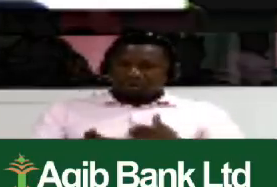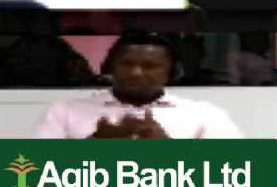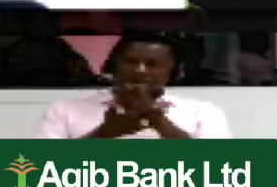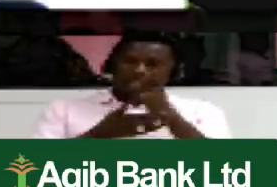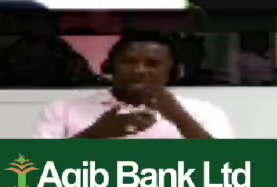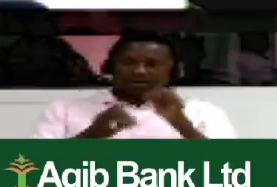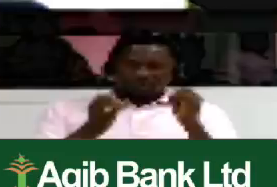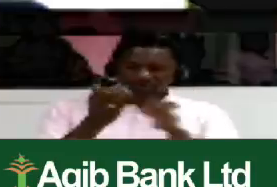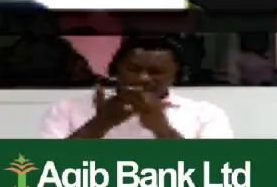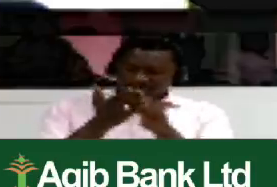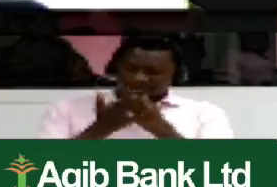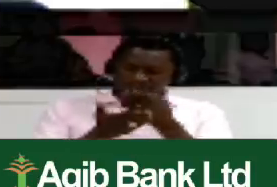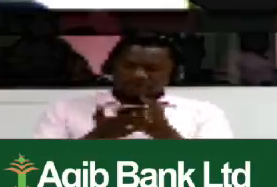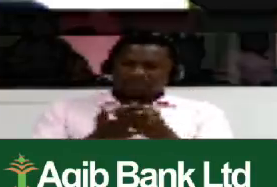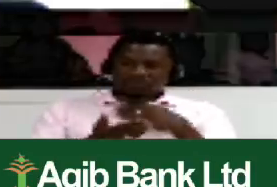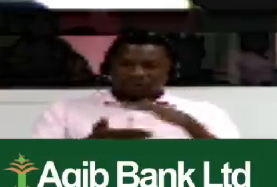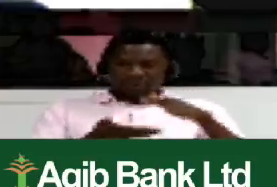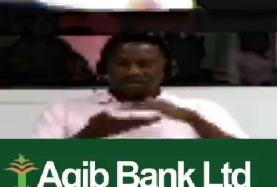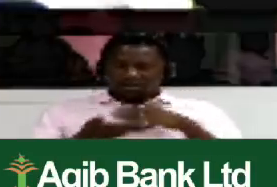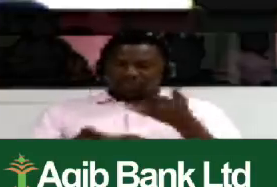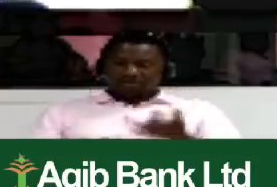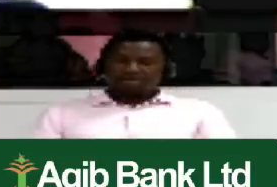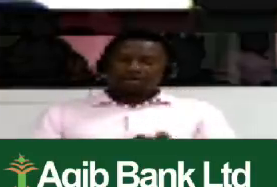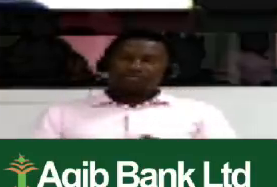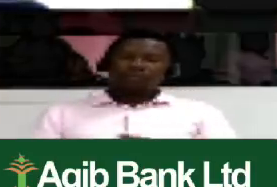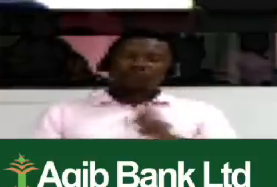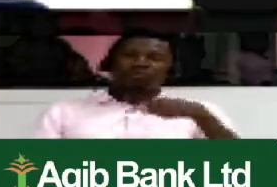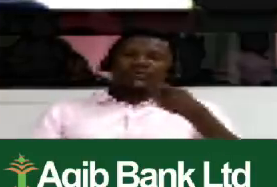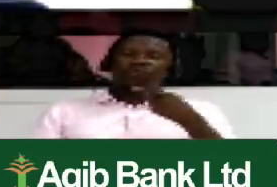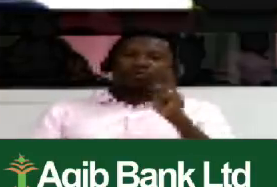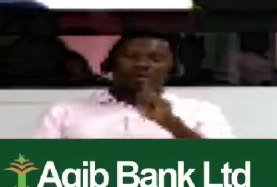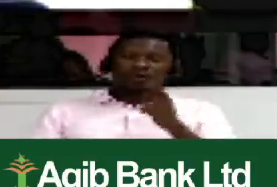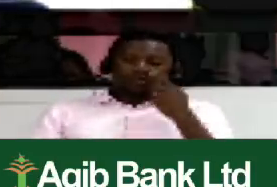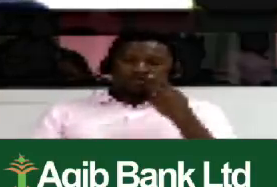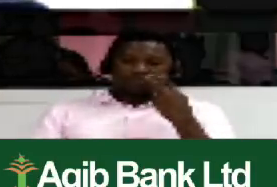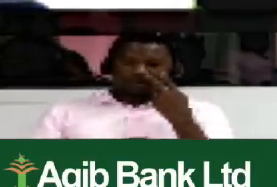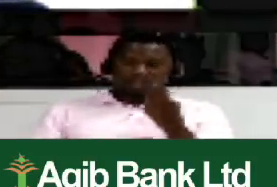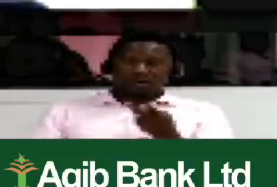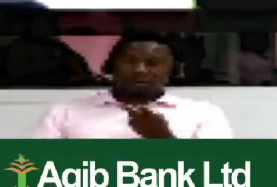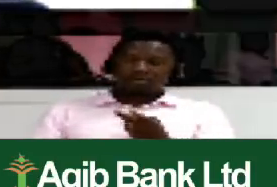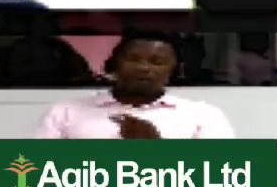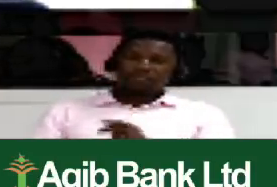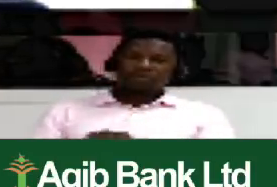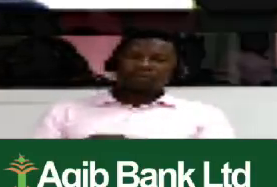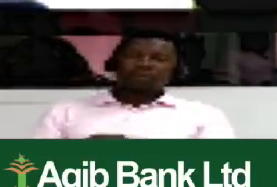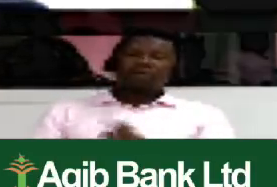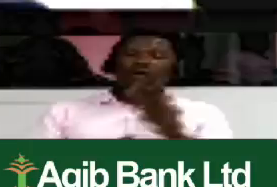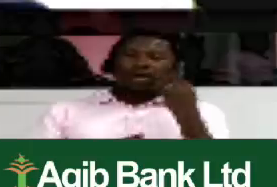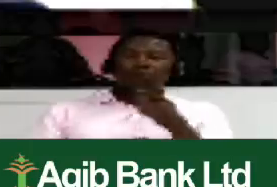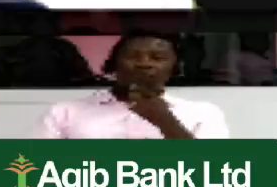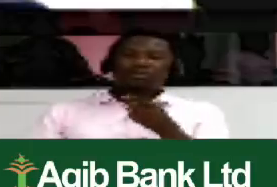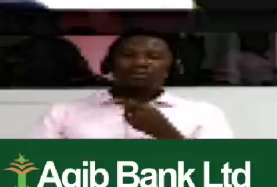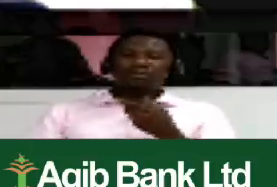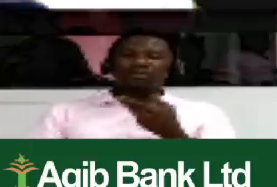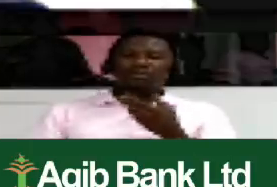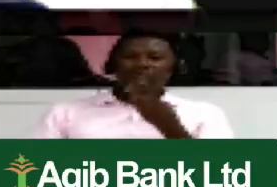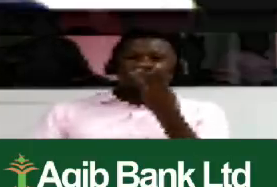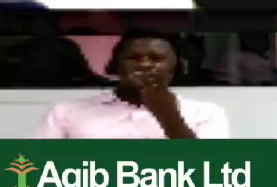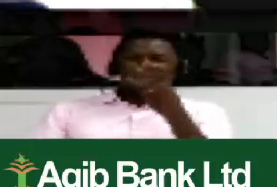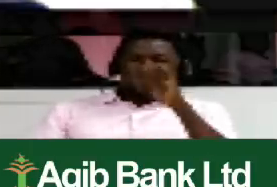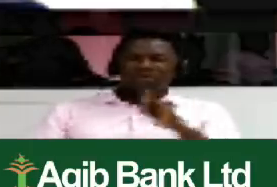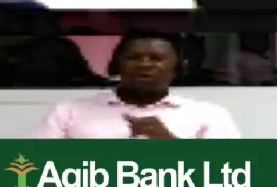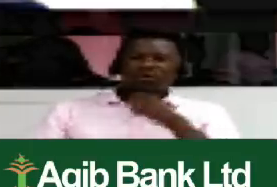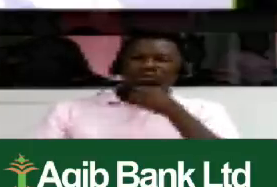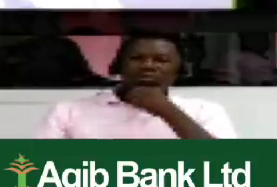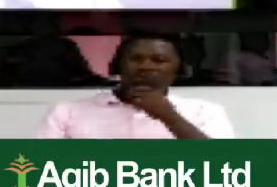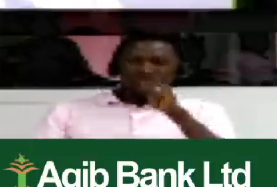information, which we received recently. From what you found out, how did the 3-year-old die?